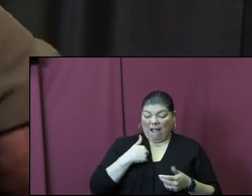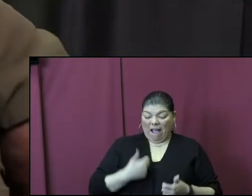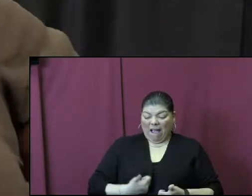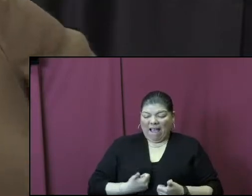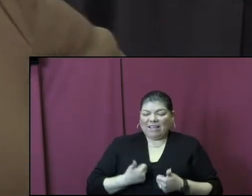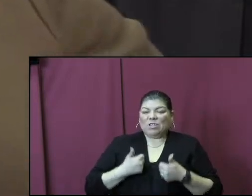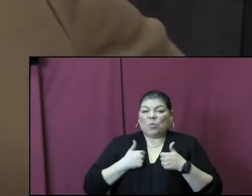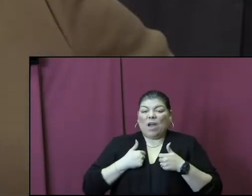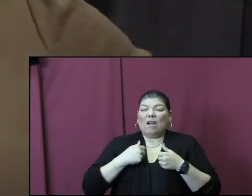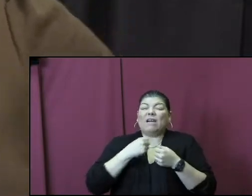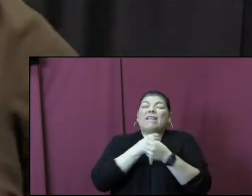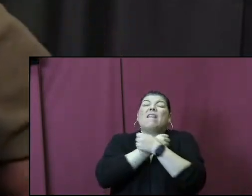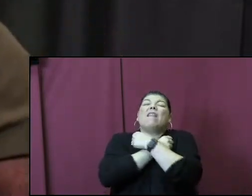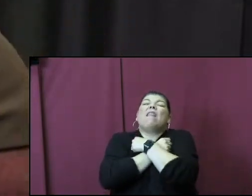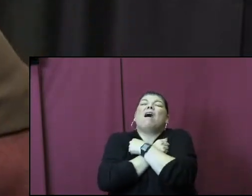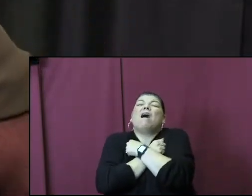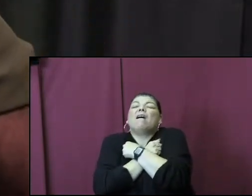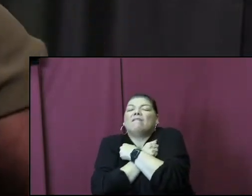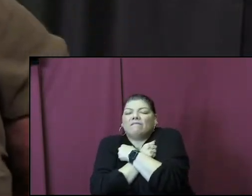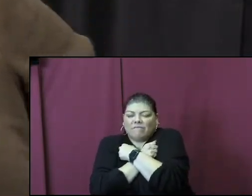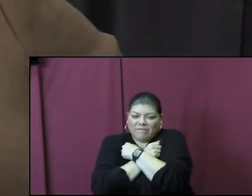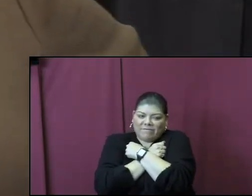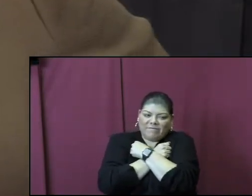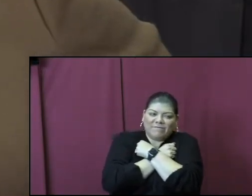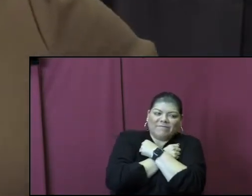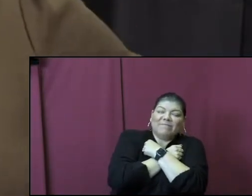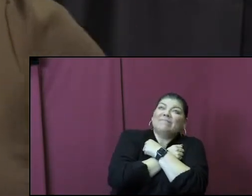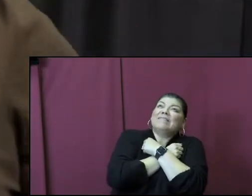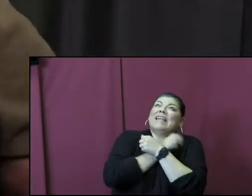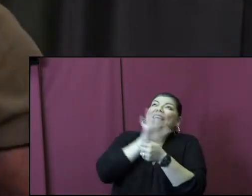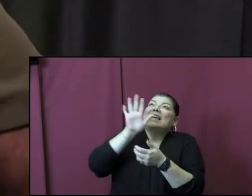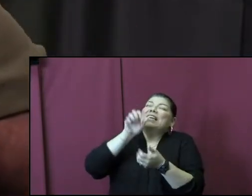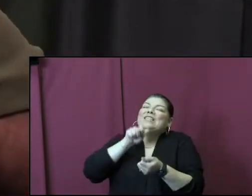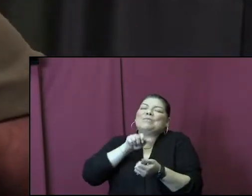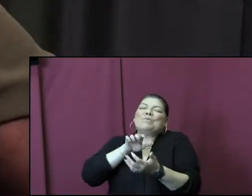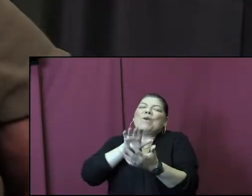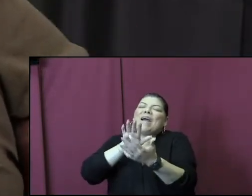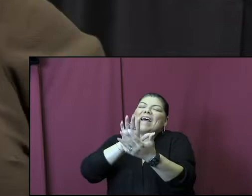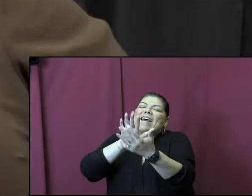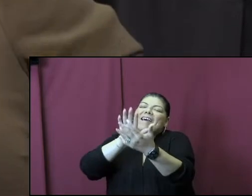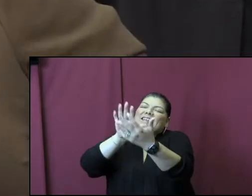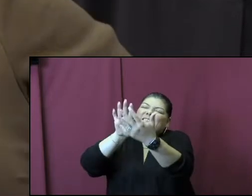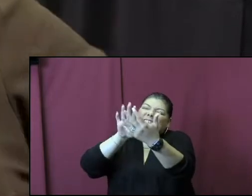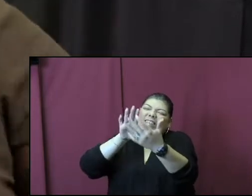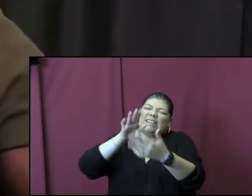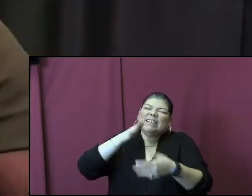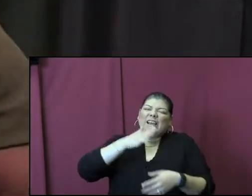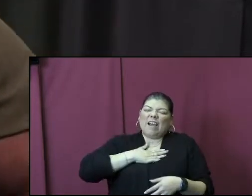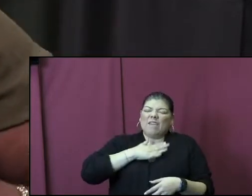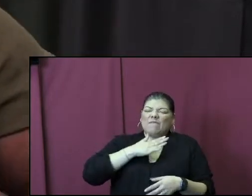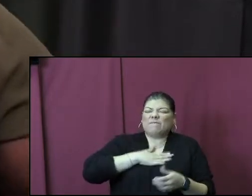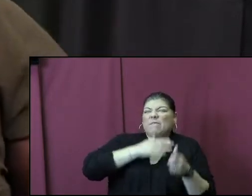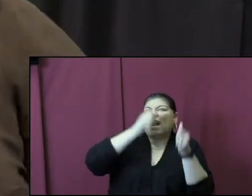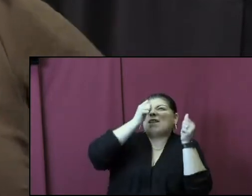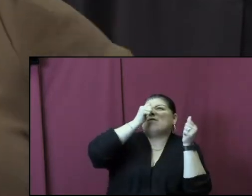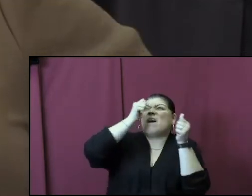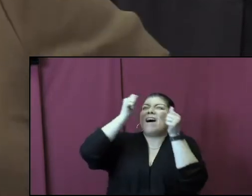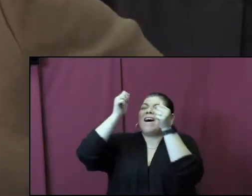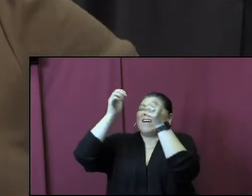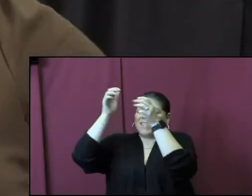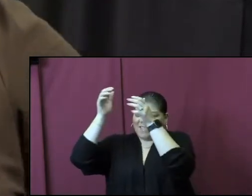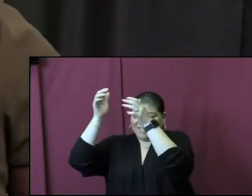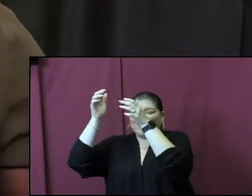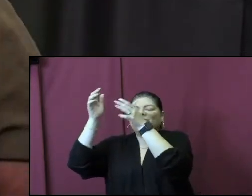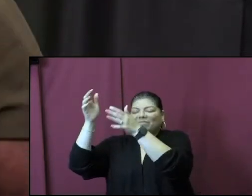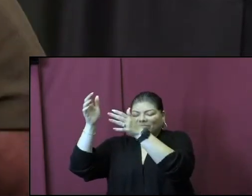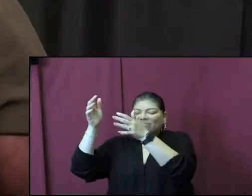place that I love to dwell. That I love to dwell. It is the presence of